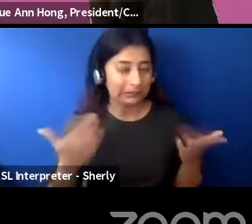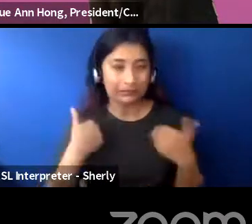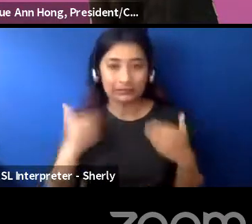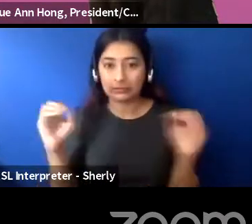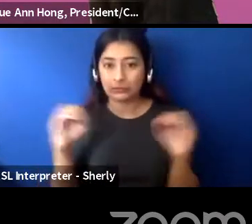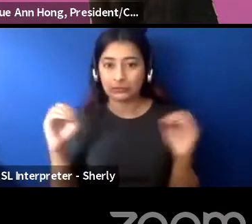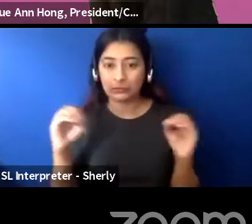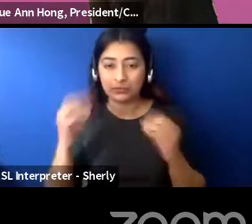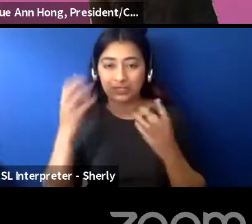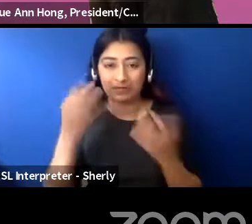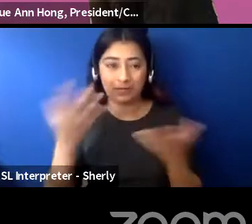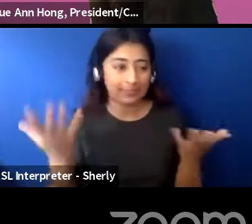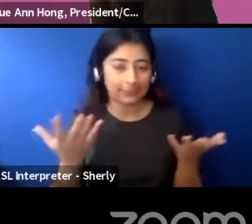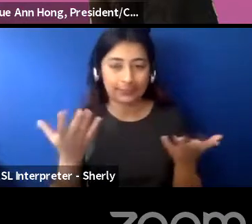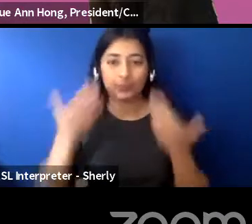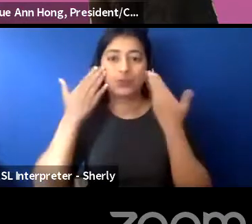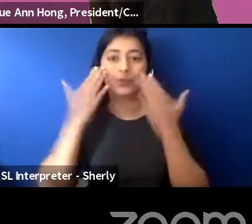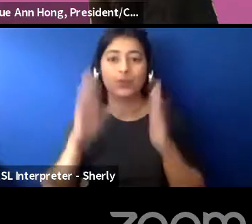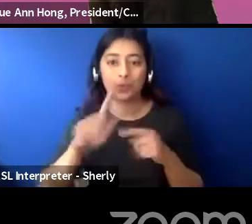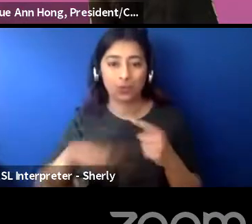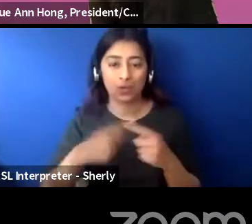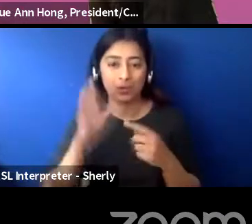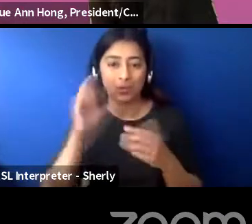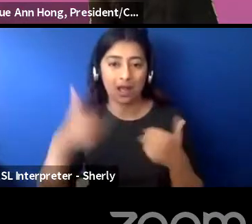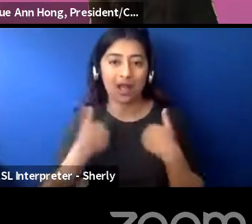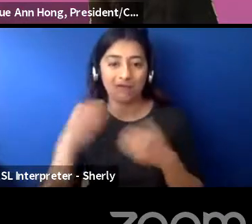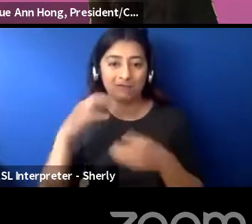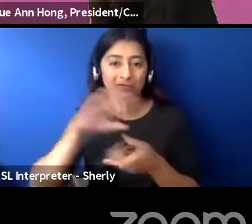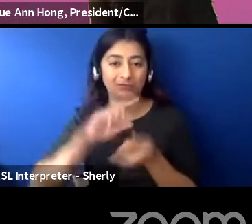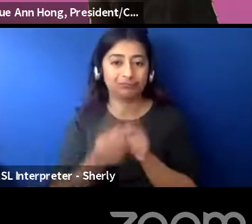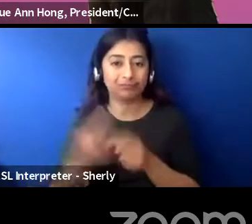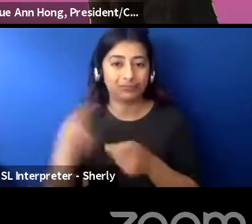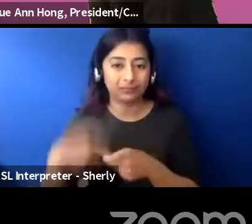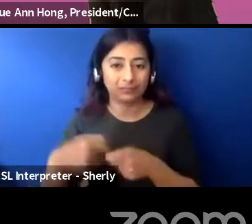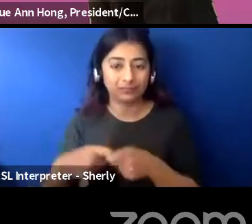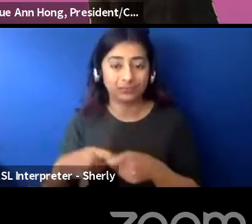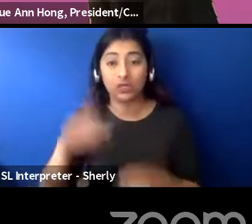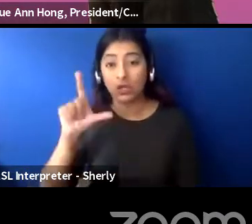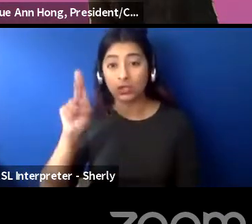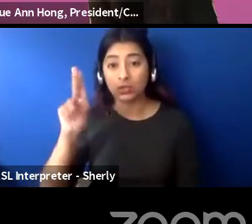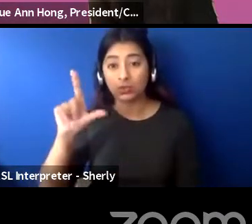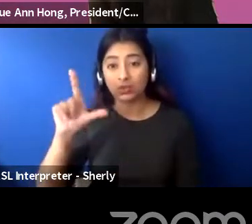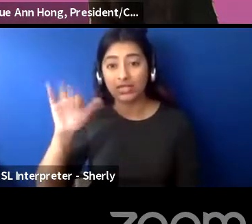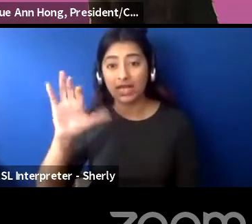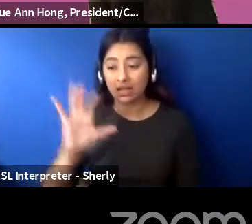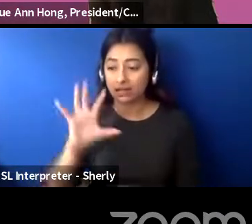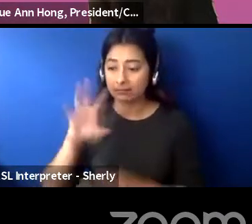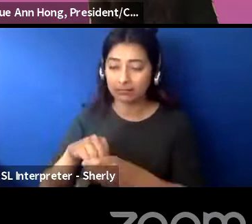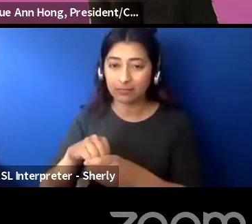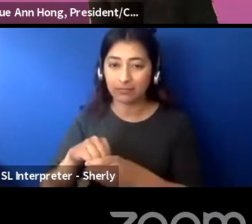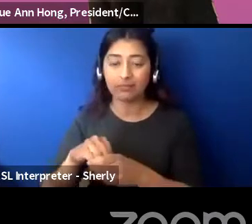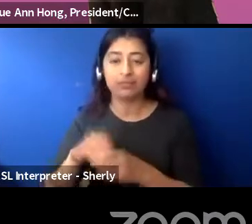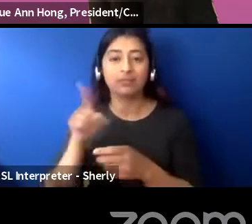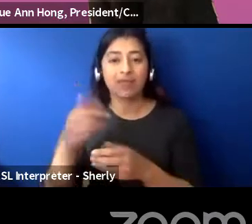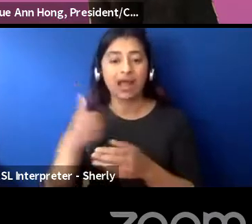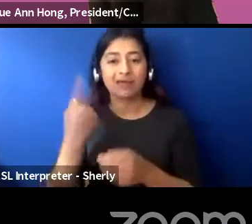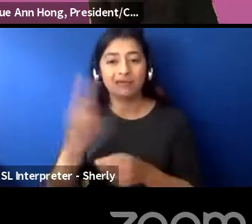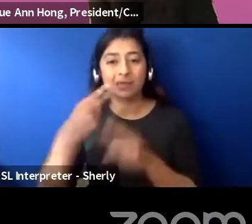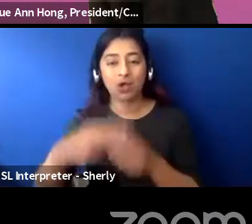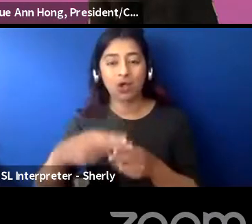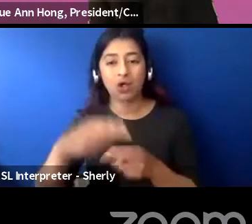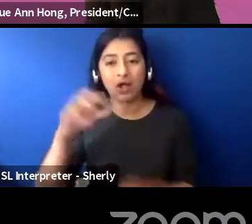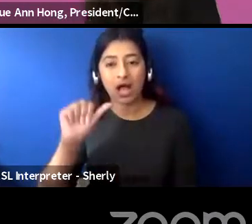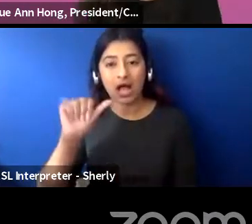information and we don't know when we're going to have it. So LULAC stepped right in to create something called Ayuda en Español, or help